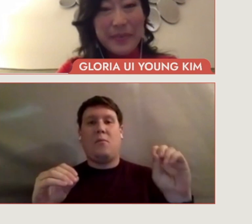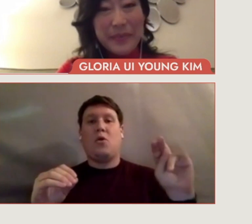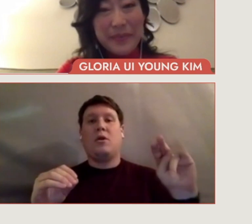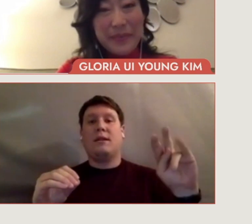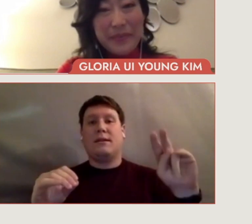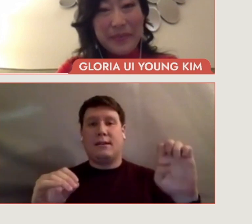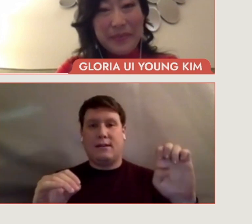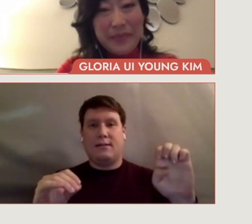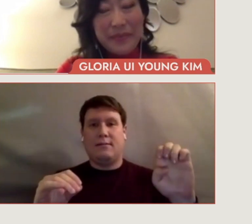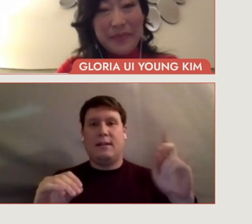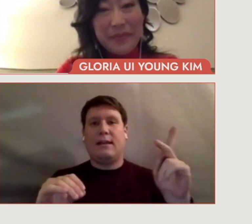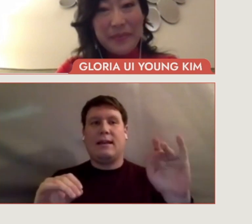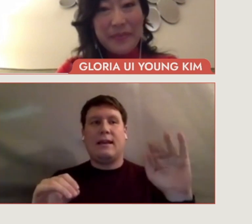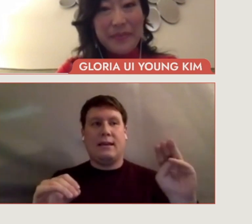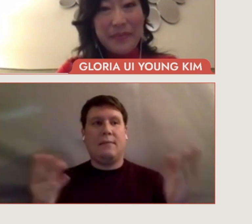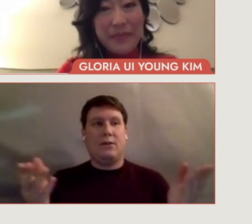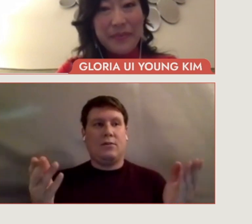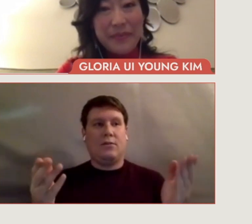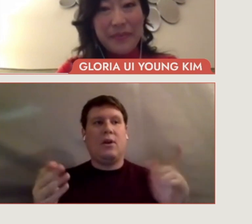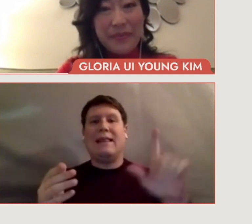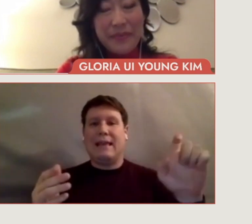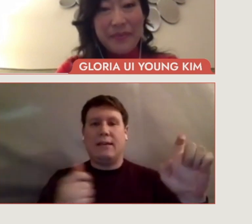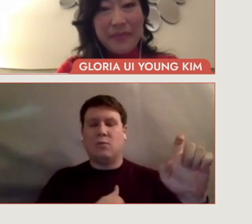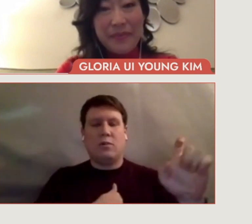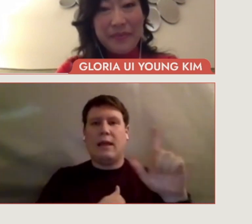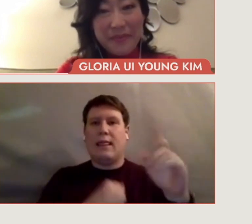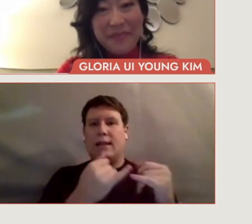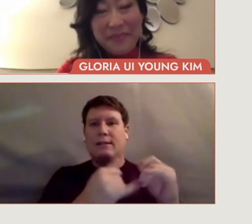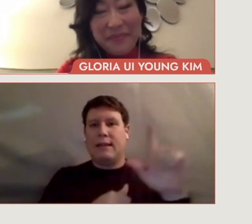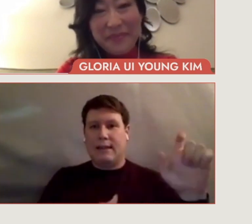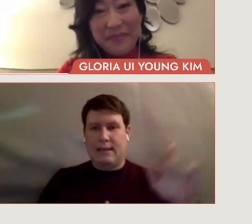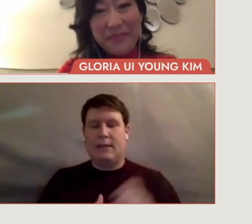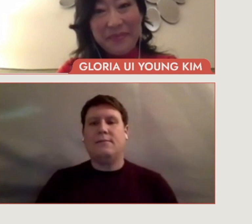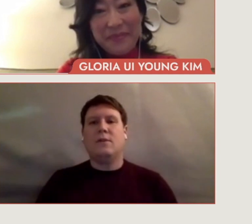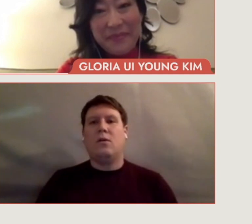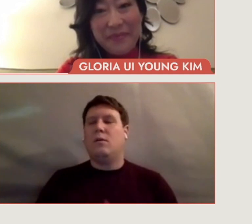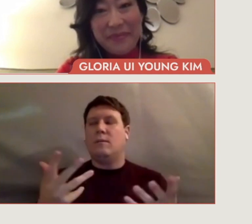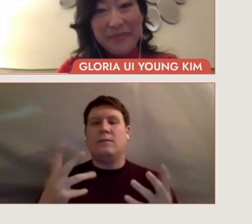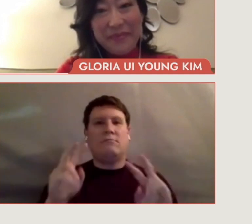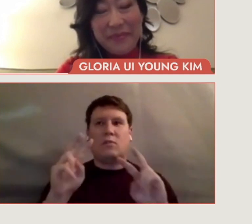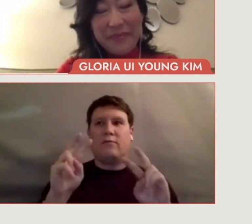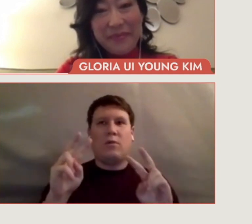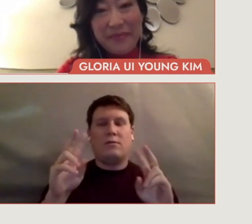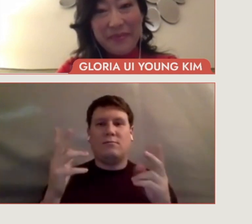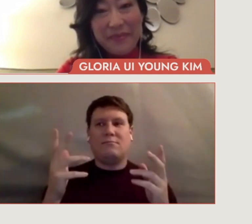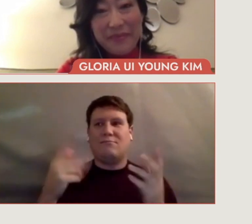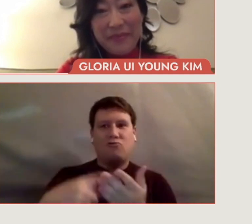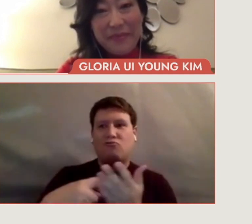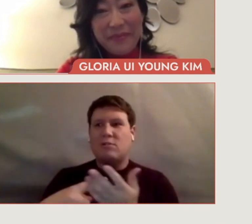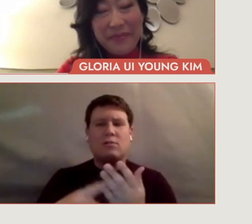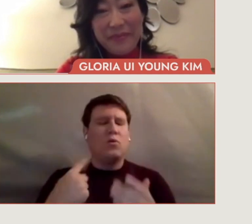us at Real Asian to see somebody's work develop over the years, and also for them to keep continuing to put out